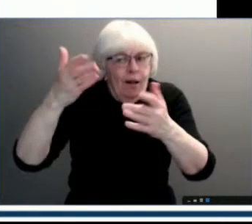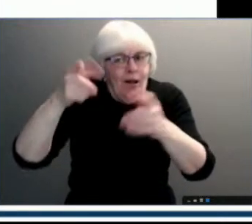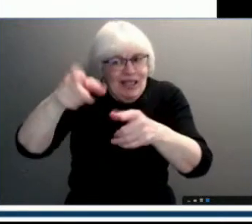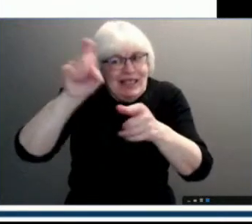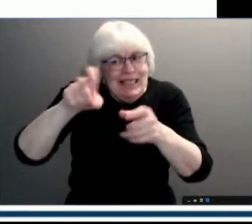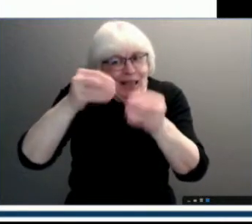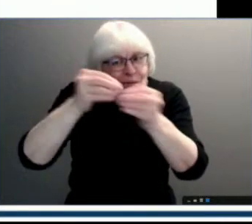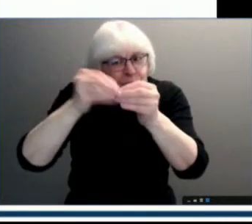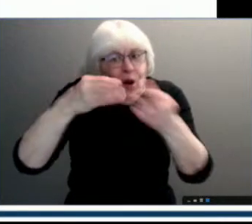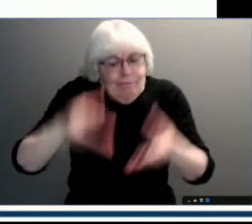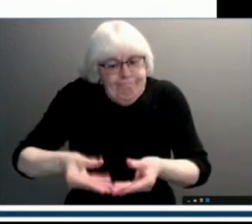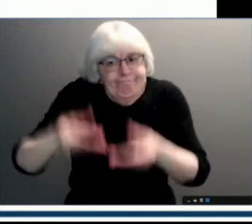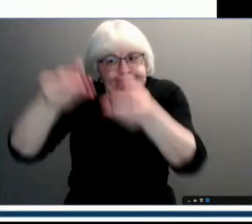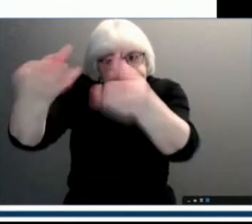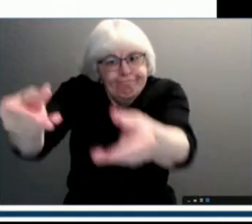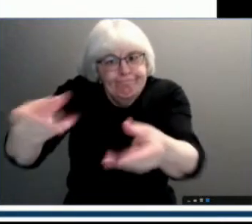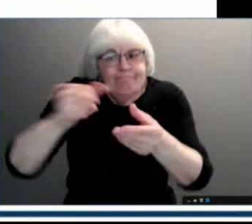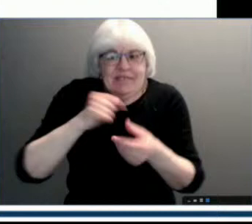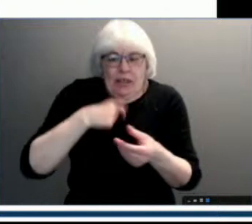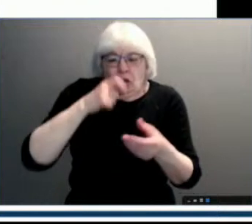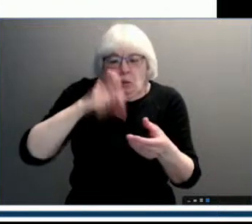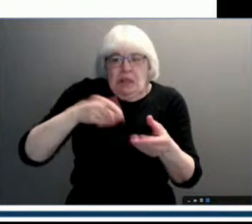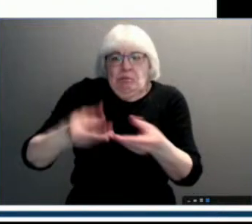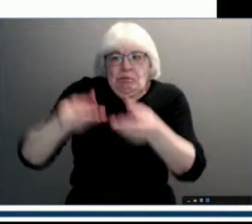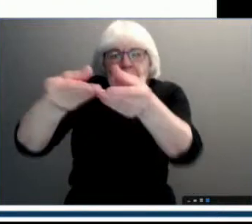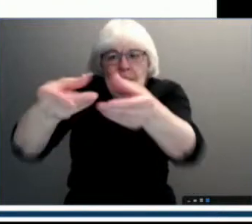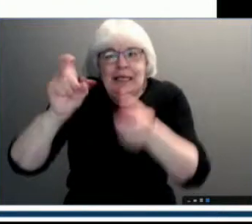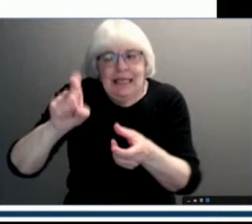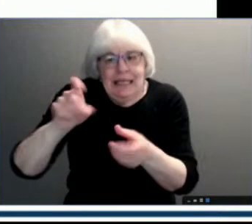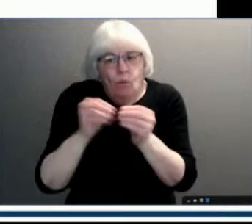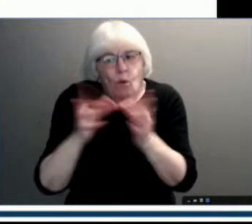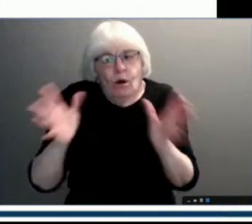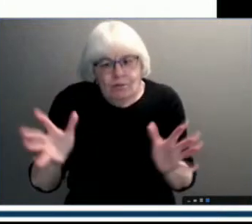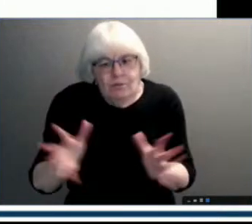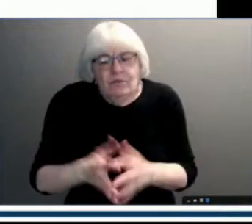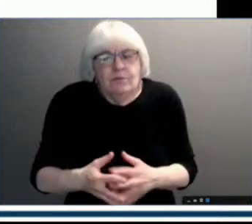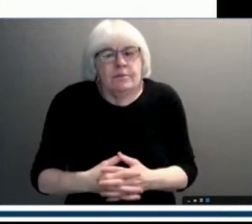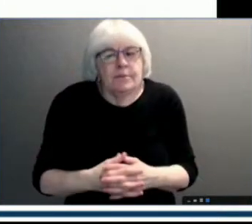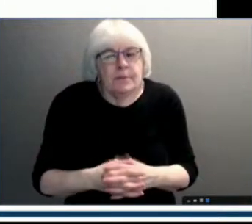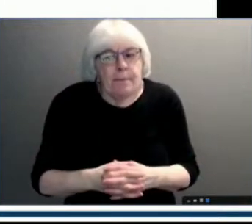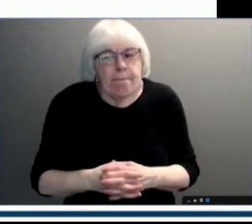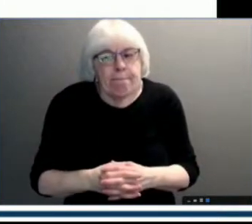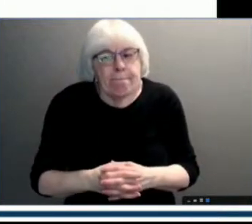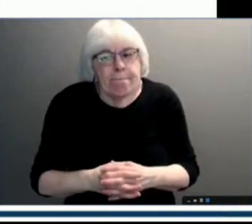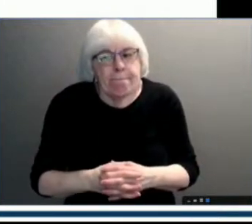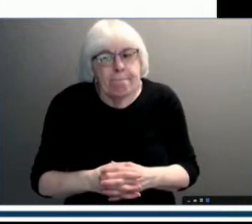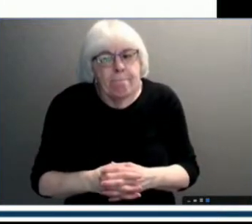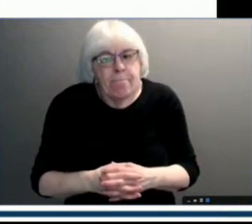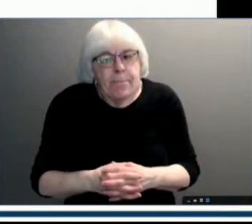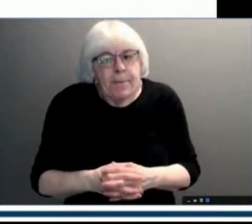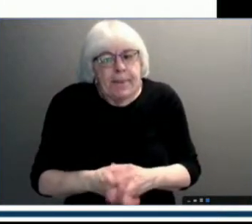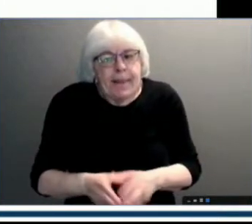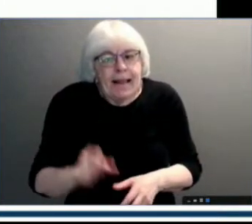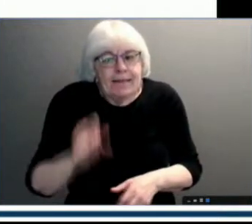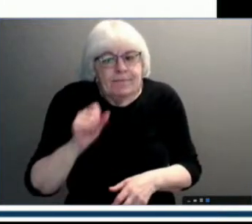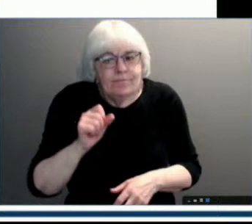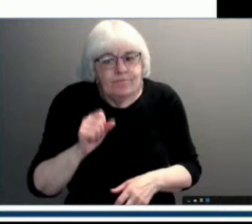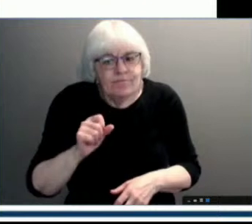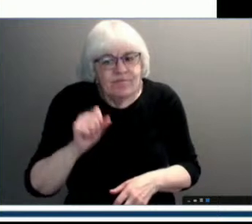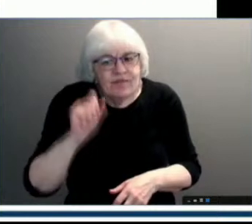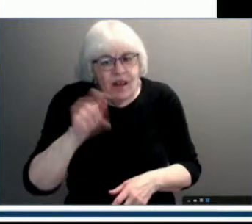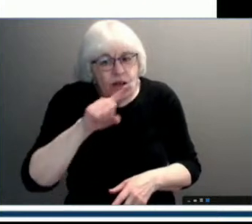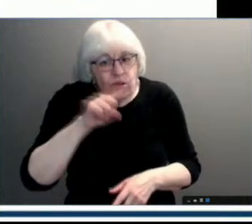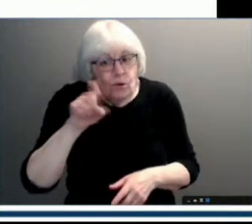Amber, do you have a follow-up question? Yeah, I would just like the verification of the 25 hospitalized. How many of those do have